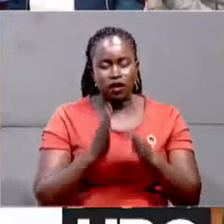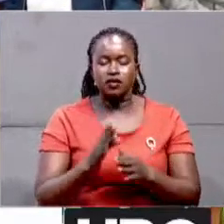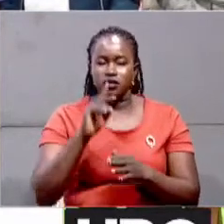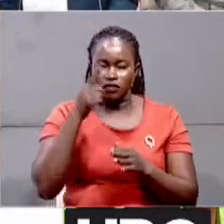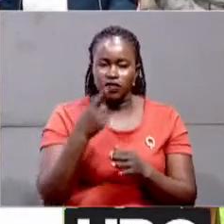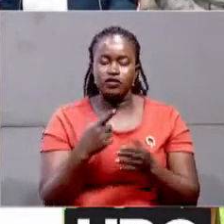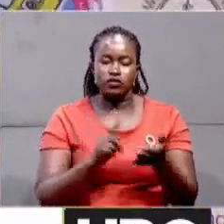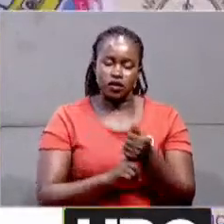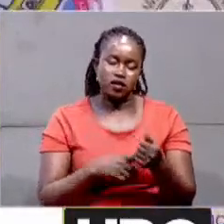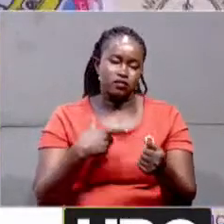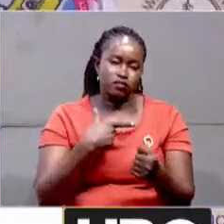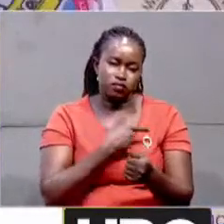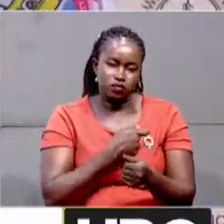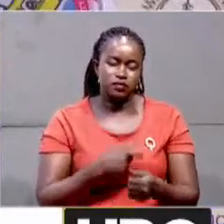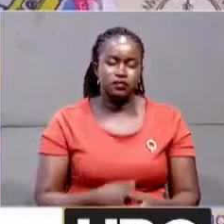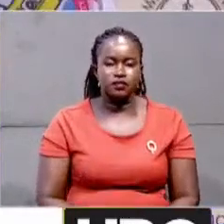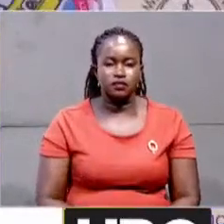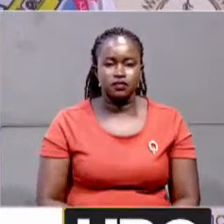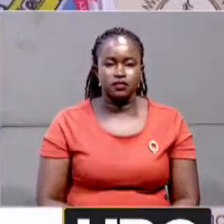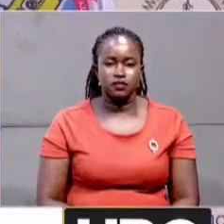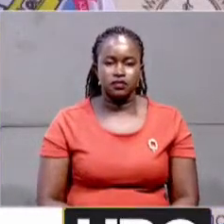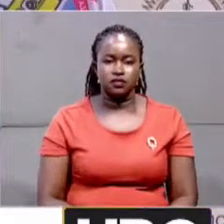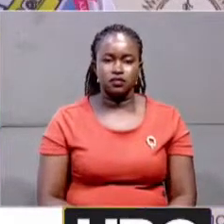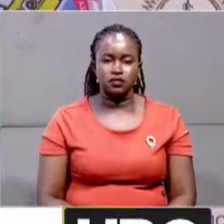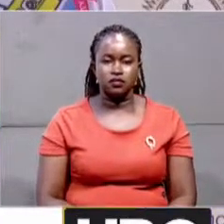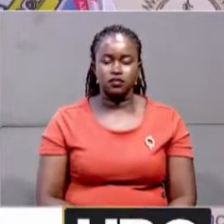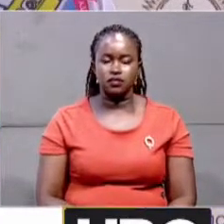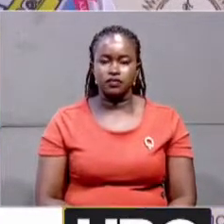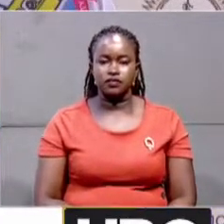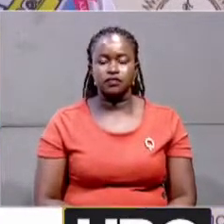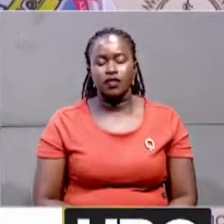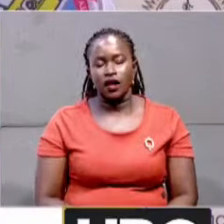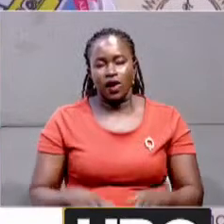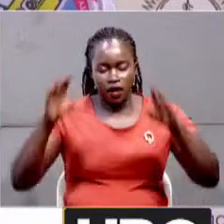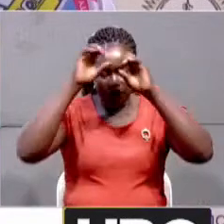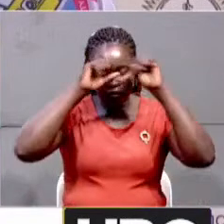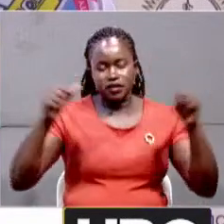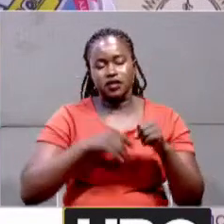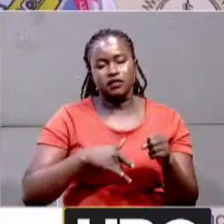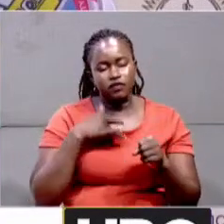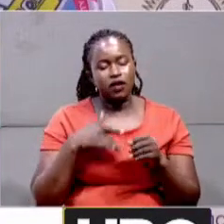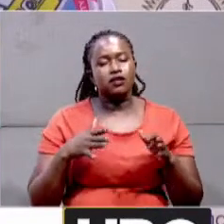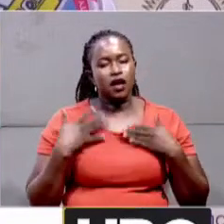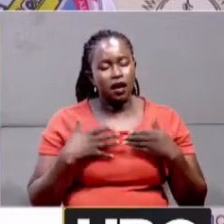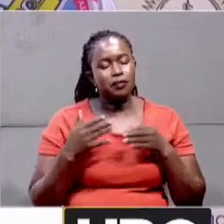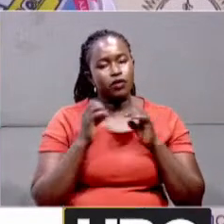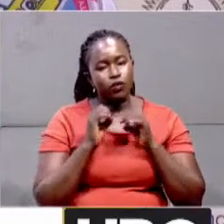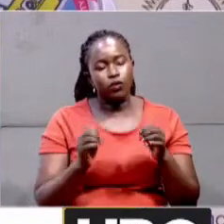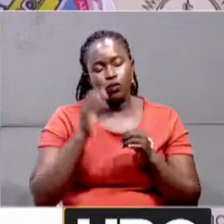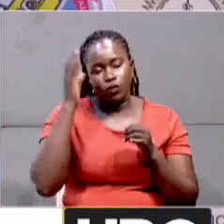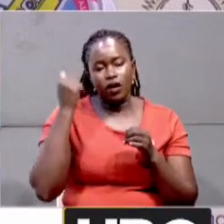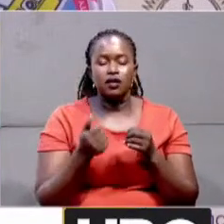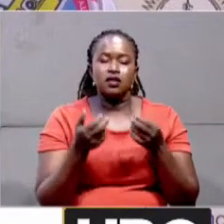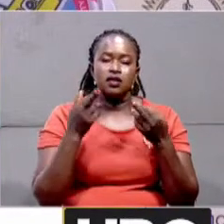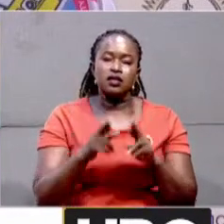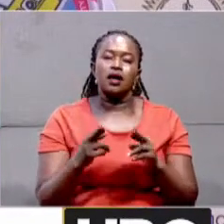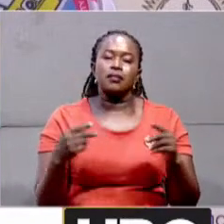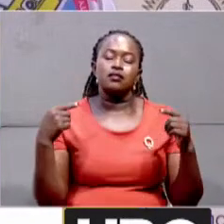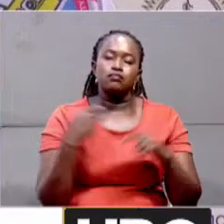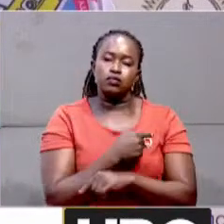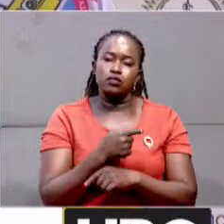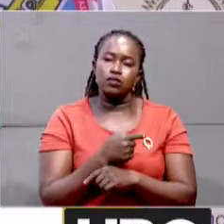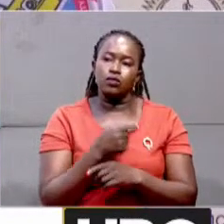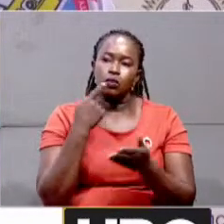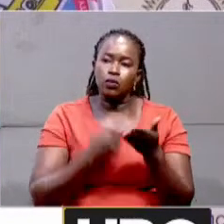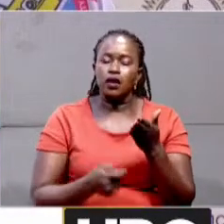be vaccinated. Zetelet, of course, was not happy with that because it went contrary to